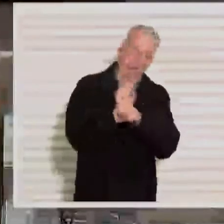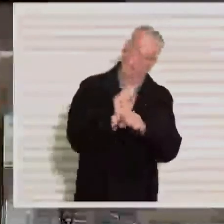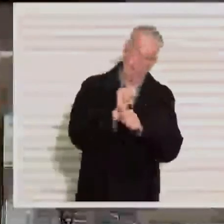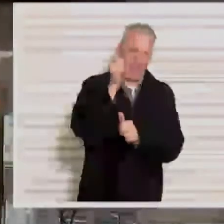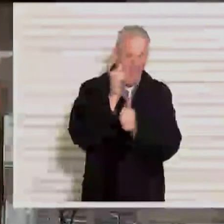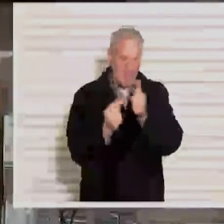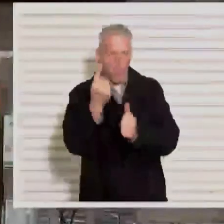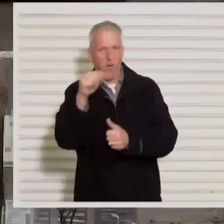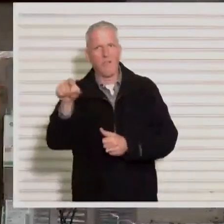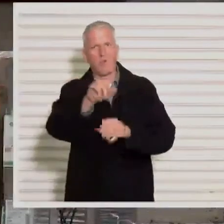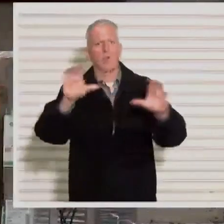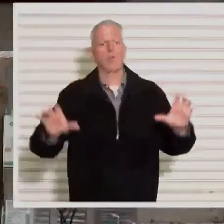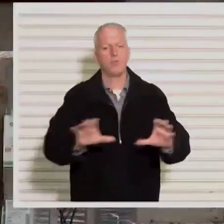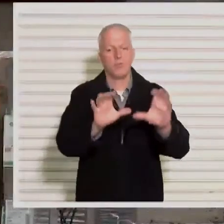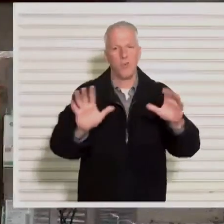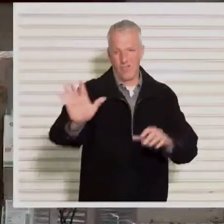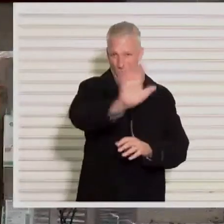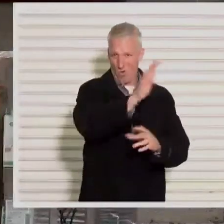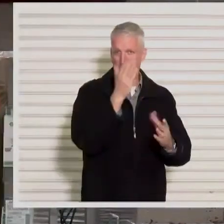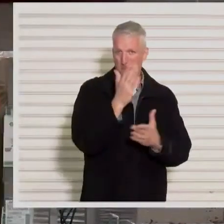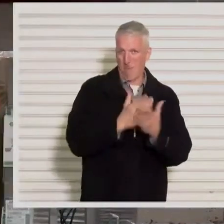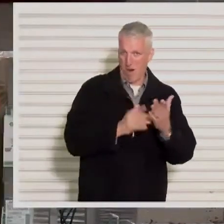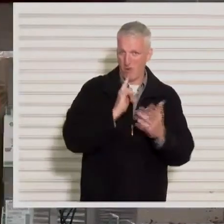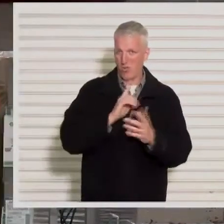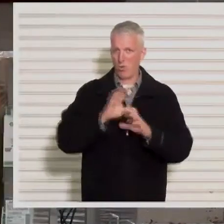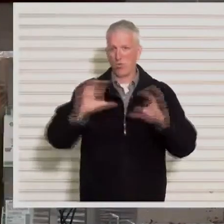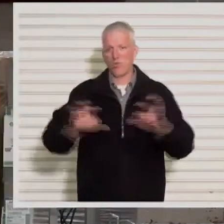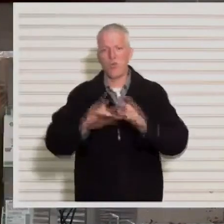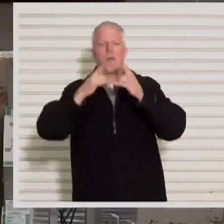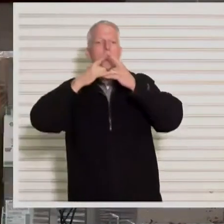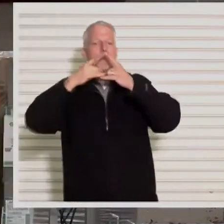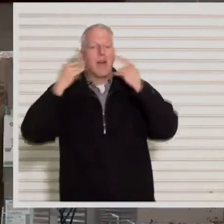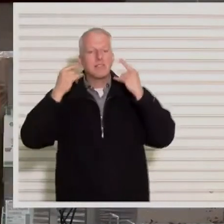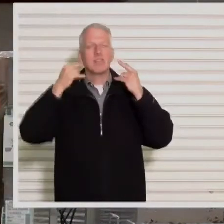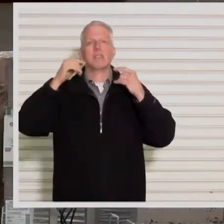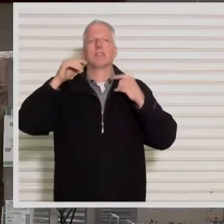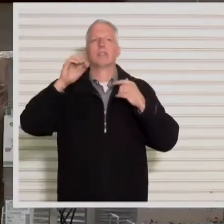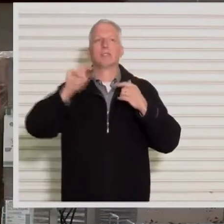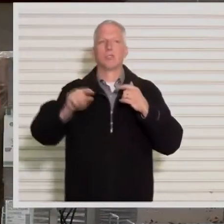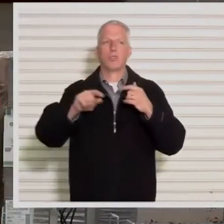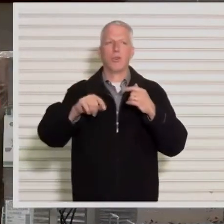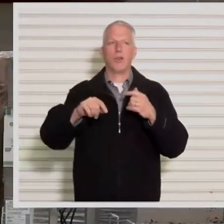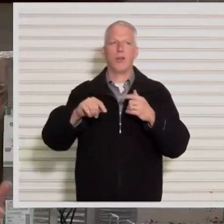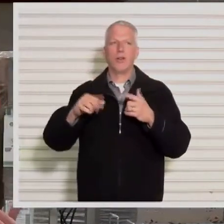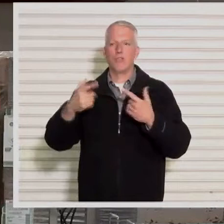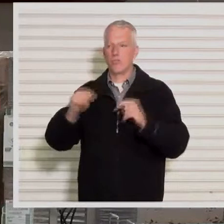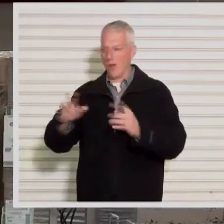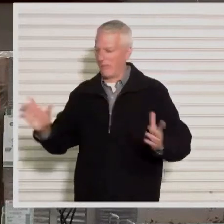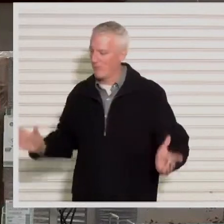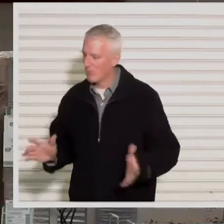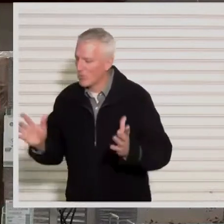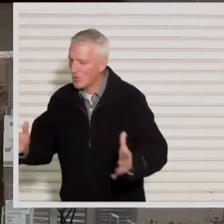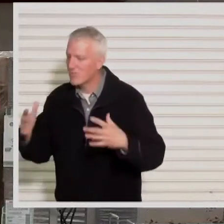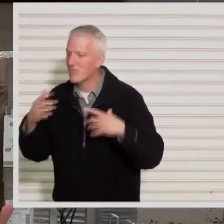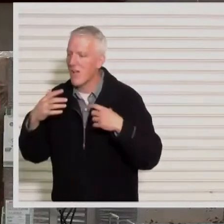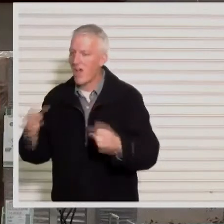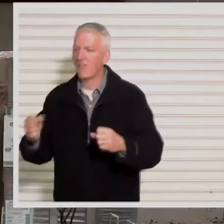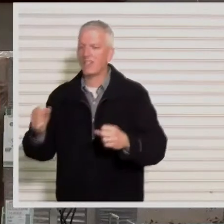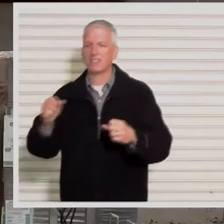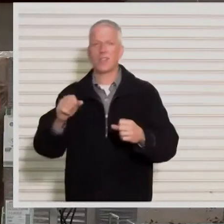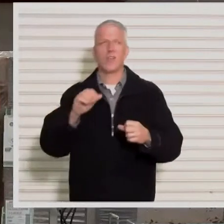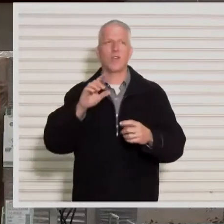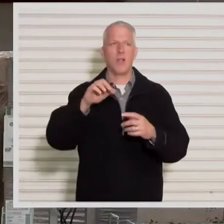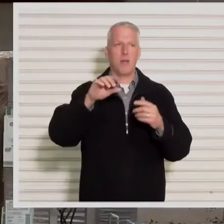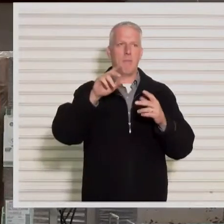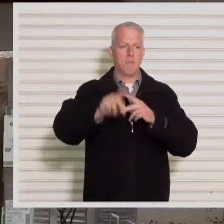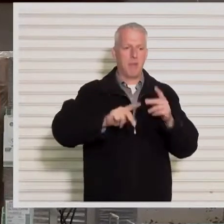you doing your part to do the masking, to provide as much confidence you can, assurance and strangers that we're socially